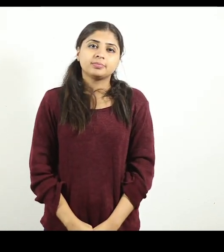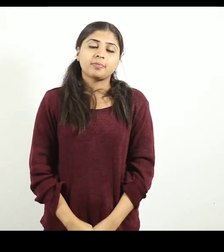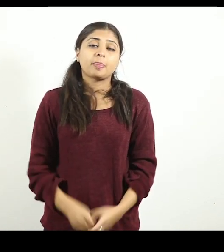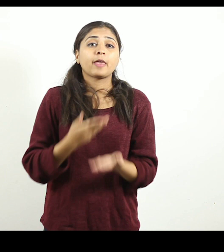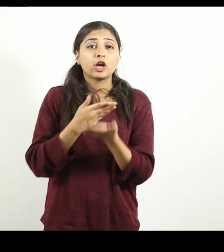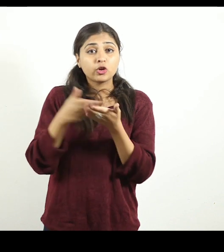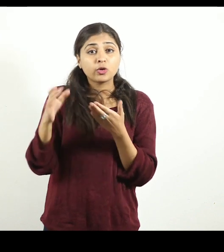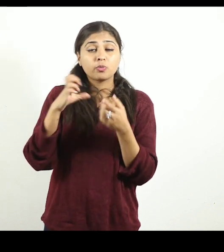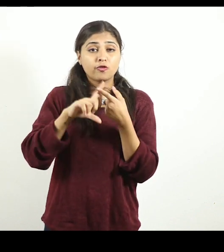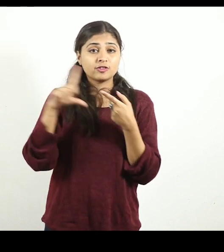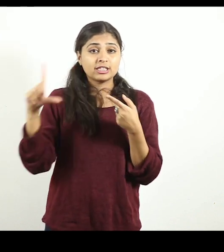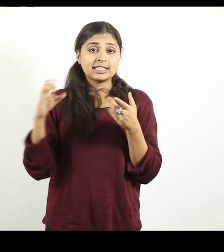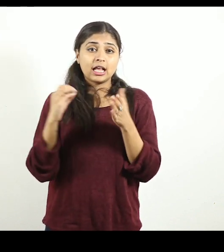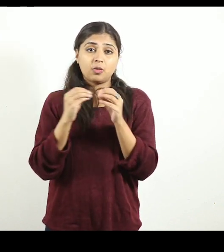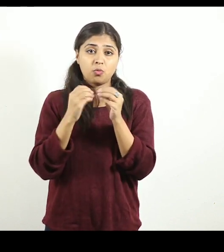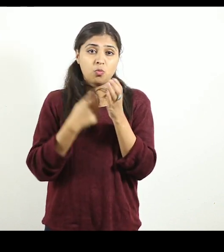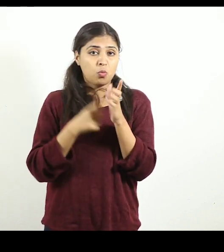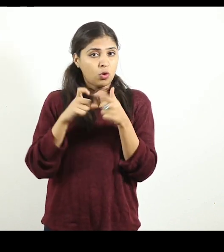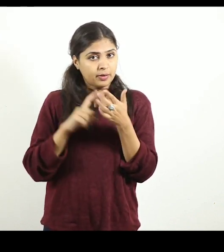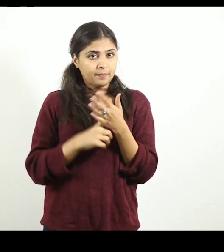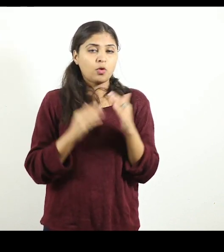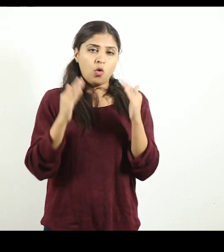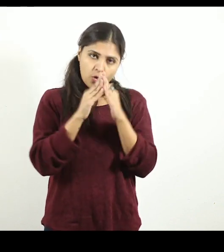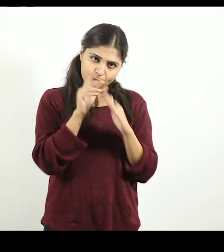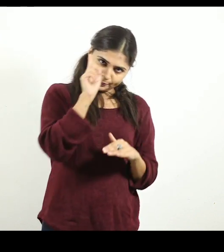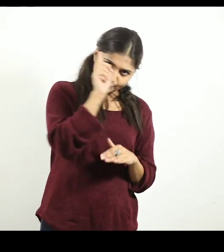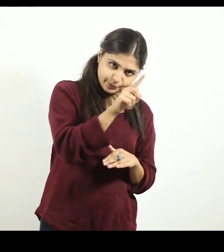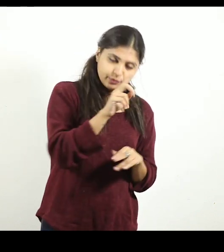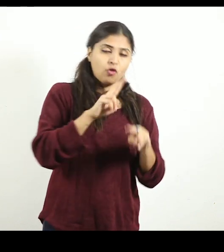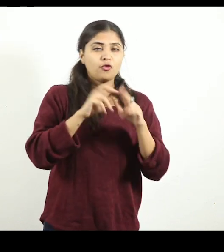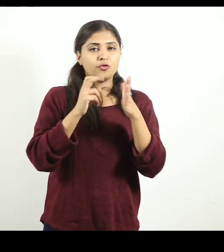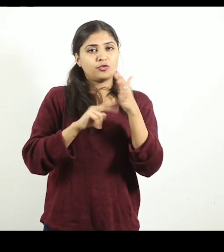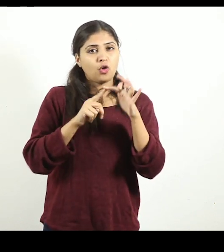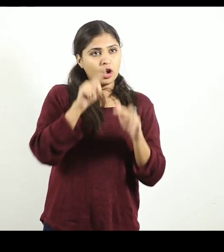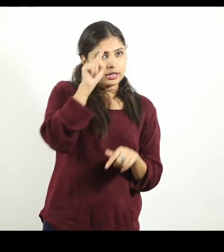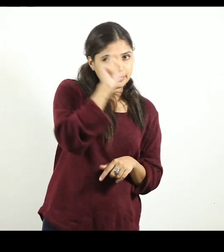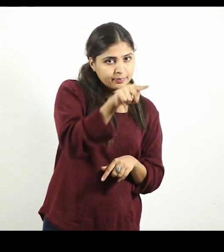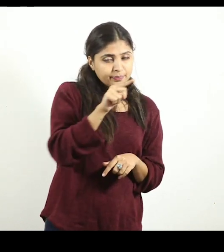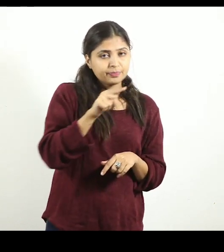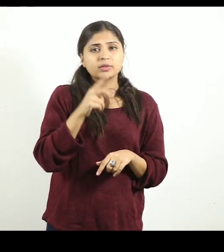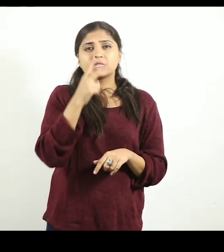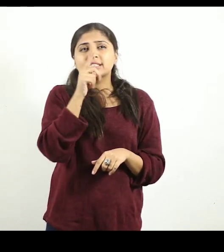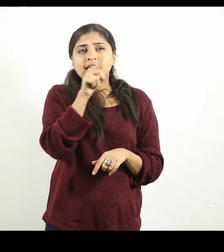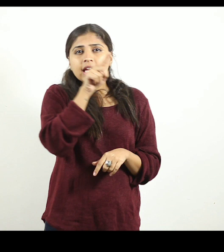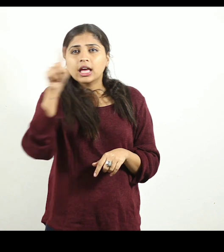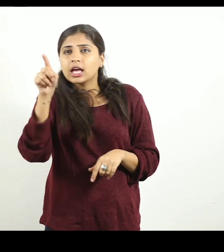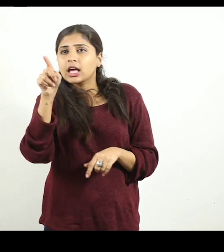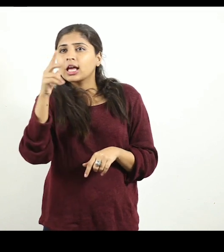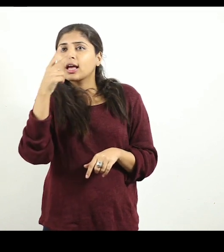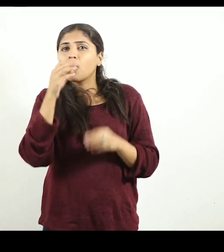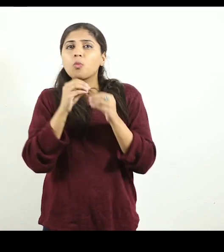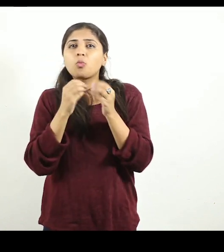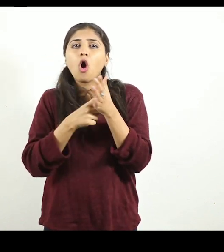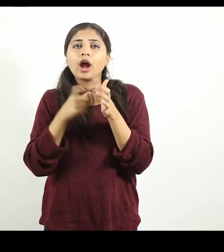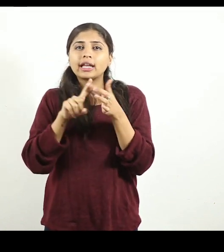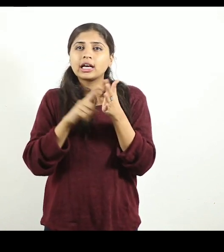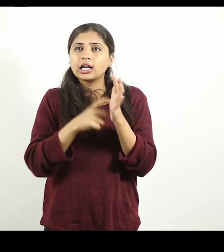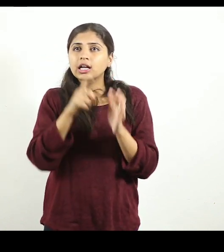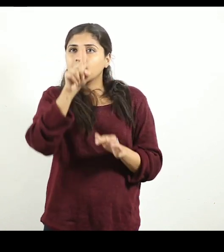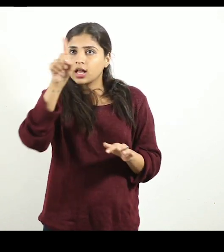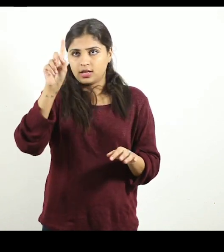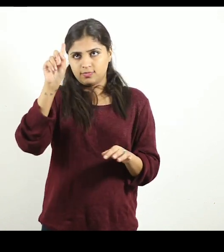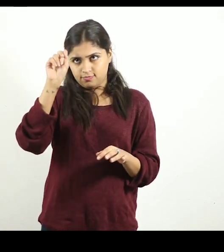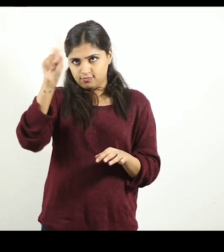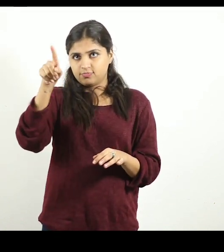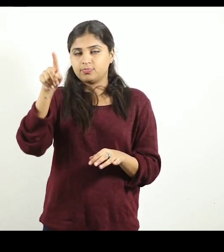Remove cell borders. Number 1, go to the Home tab in the Font group. Number 2, click the arrow next to borders. Number 3, click on